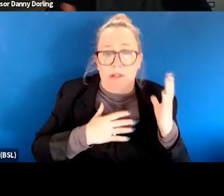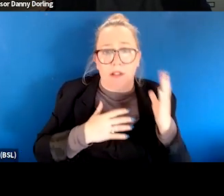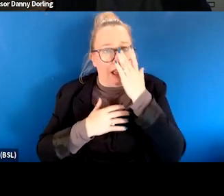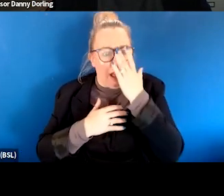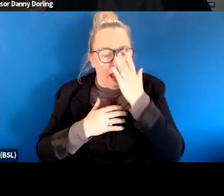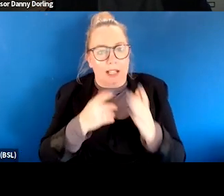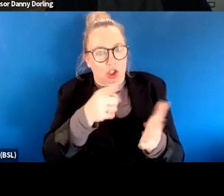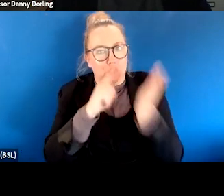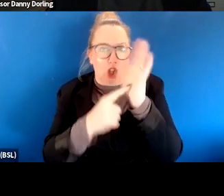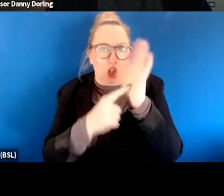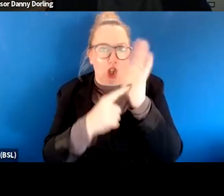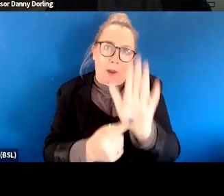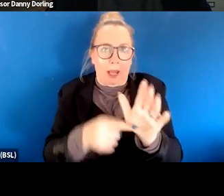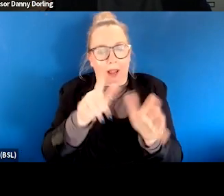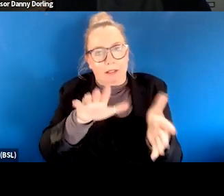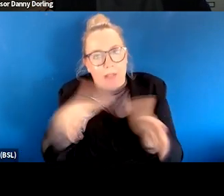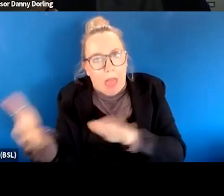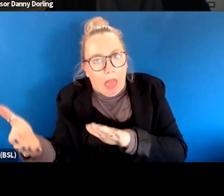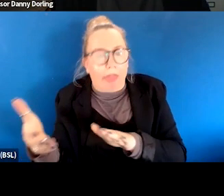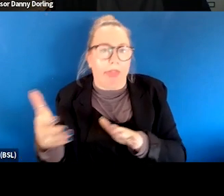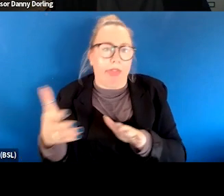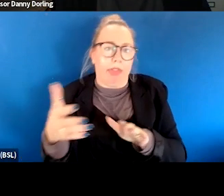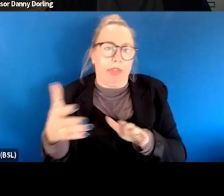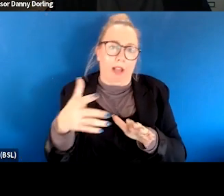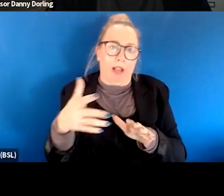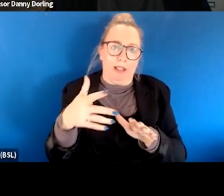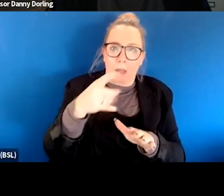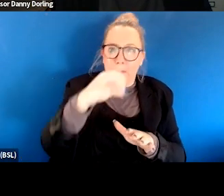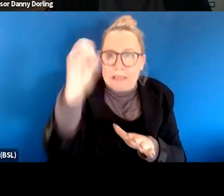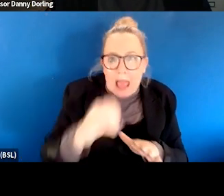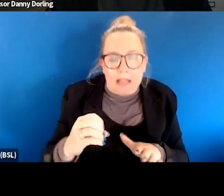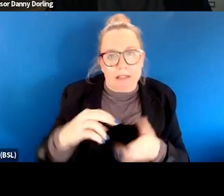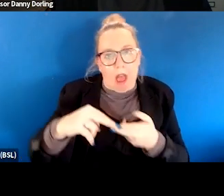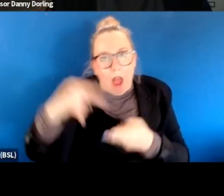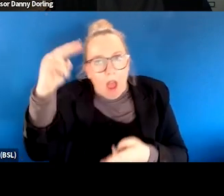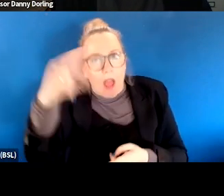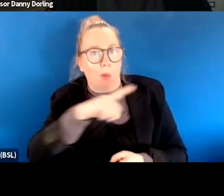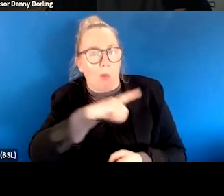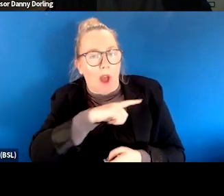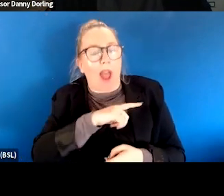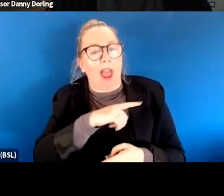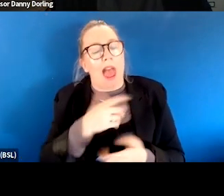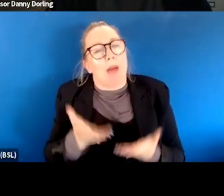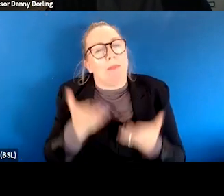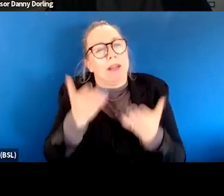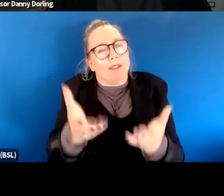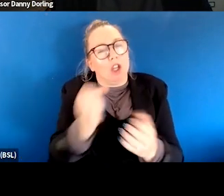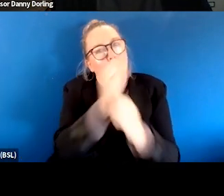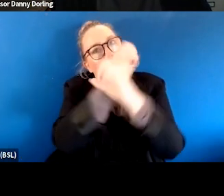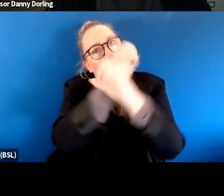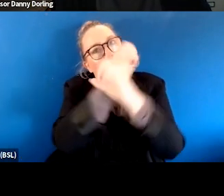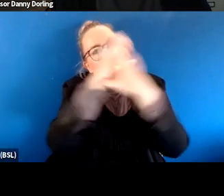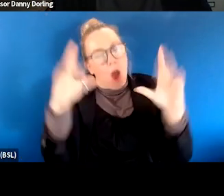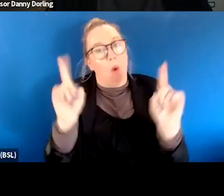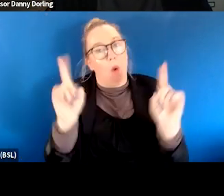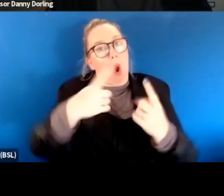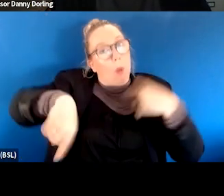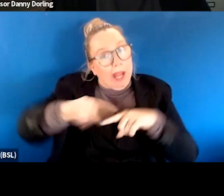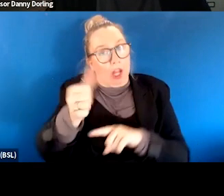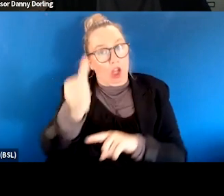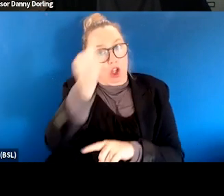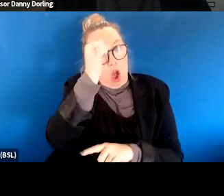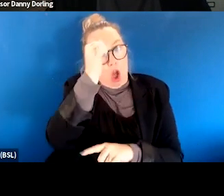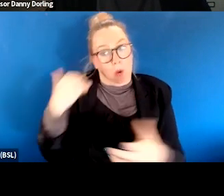and rates that are really high. But I'm trying to give you an idea of what we know, because if you're going to not